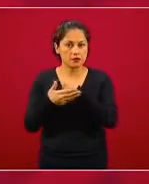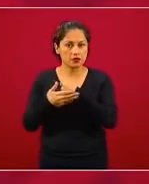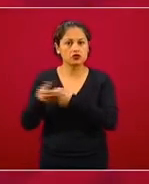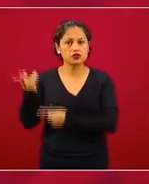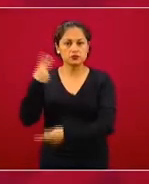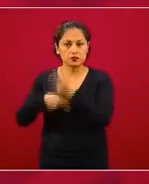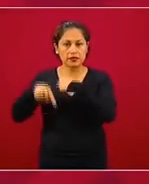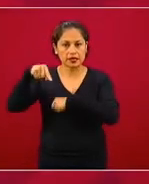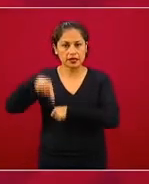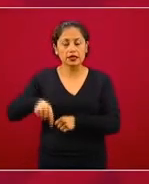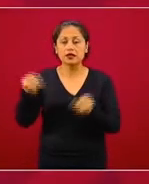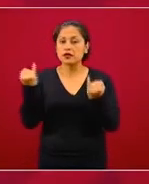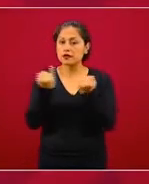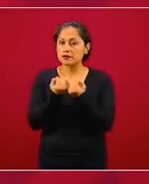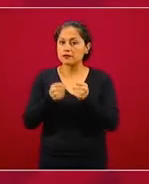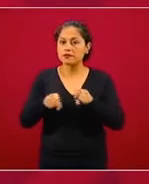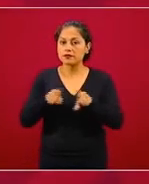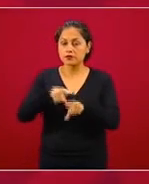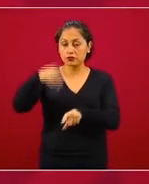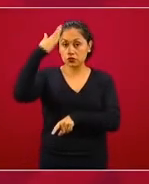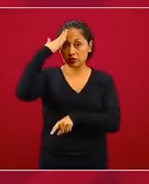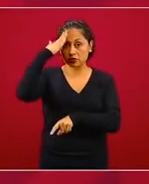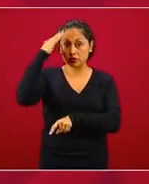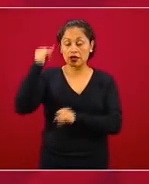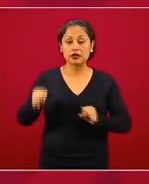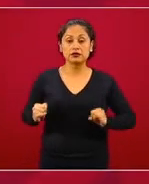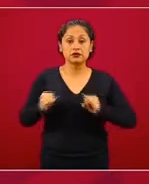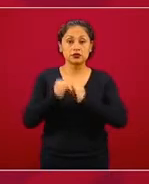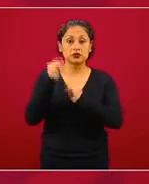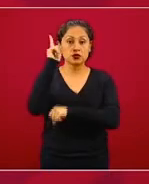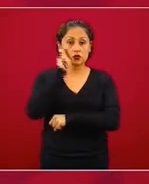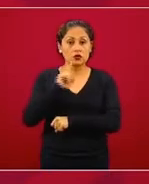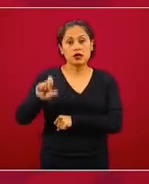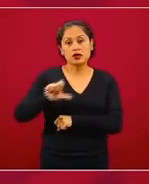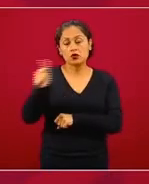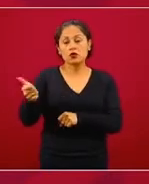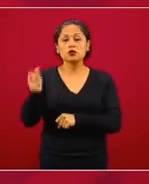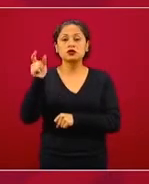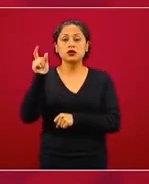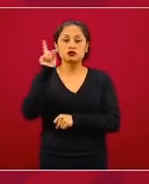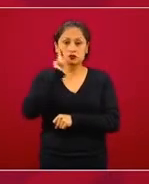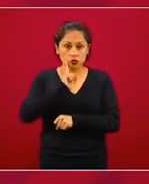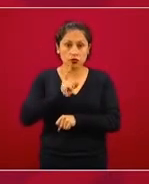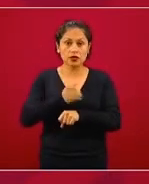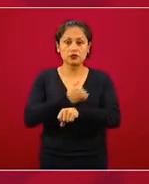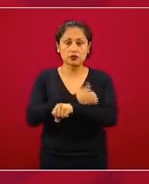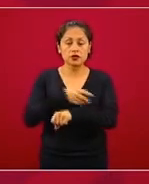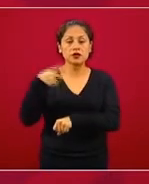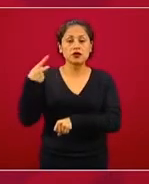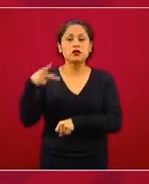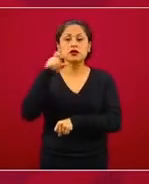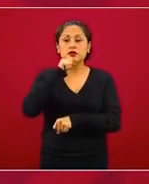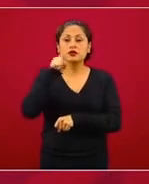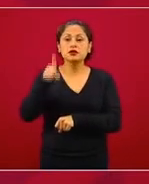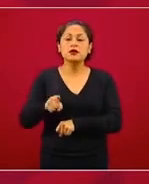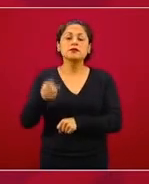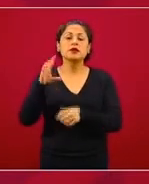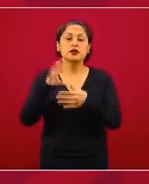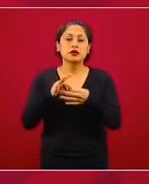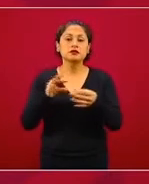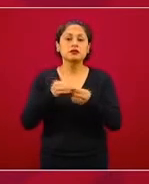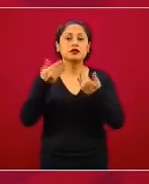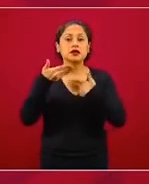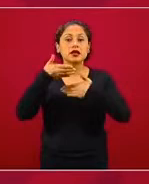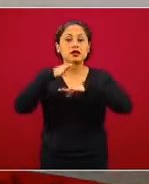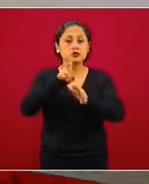de And this, mujeres yes, y otras this compañeras does que están mean that we involucradas en estos lose temas the para hablar effectivity del of asunto these de los programs for derechos Planned